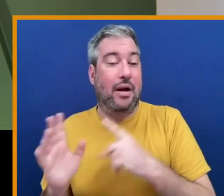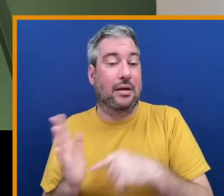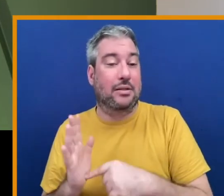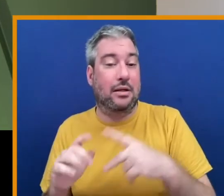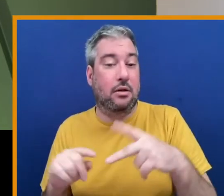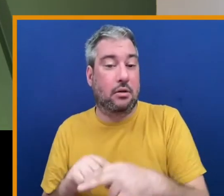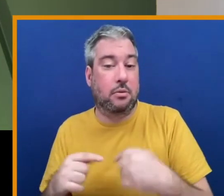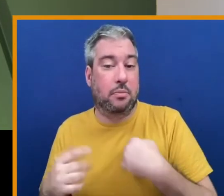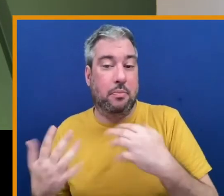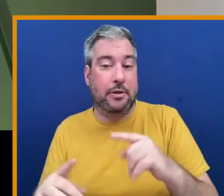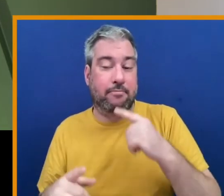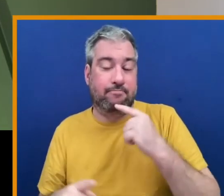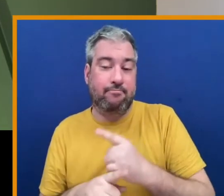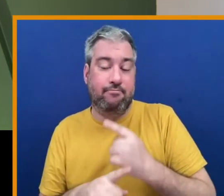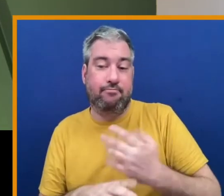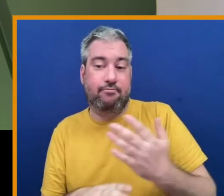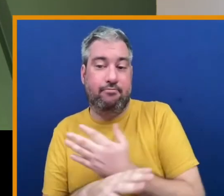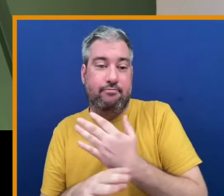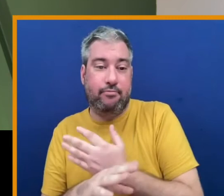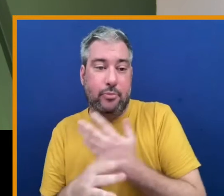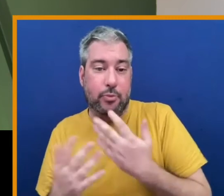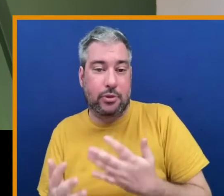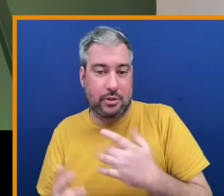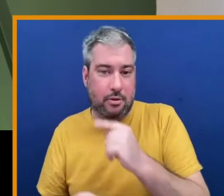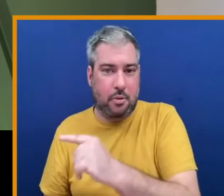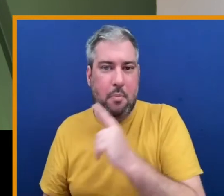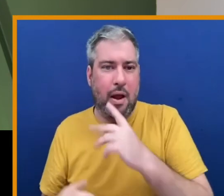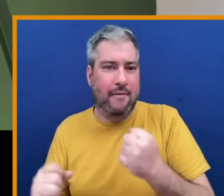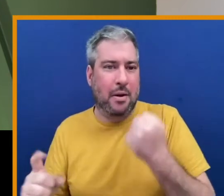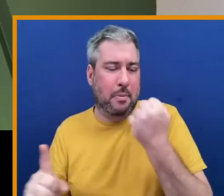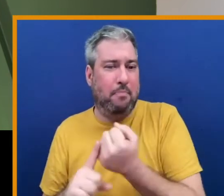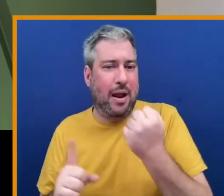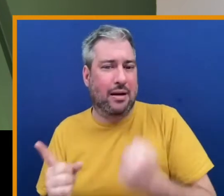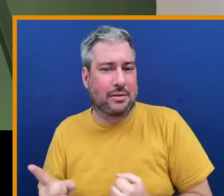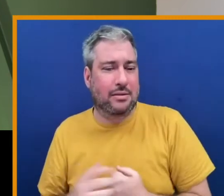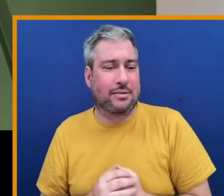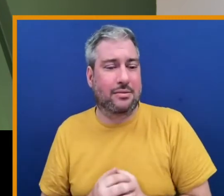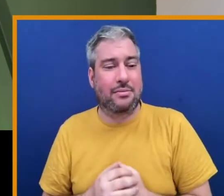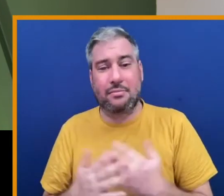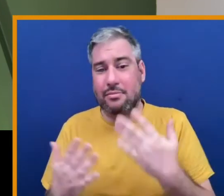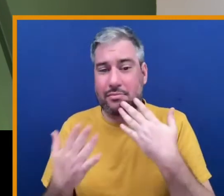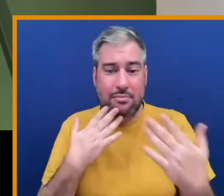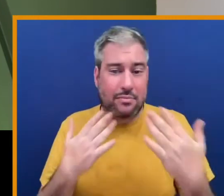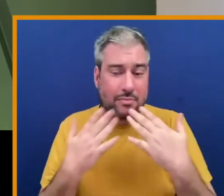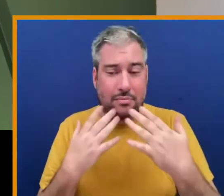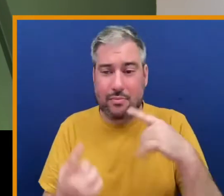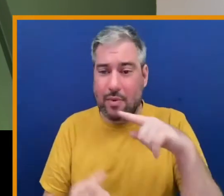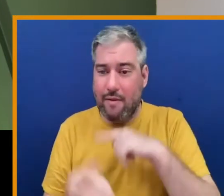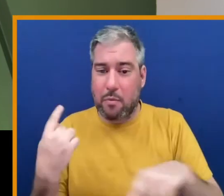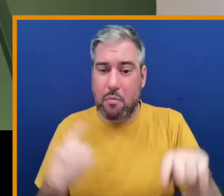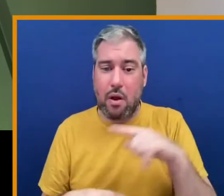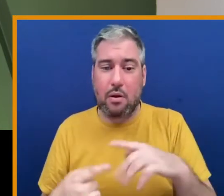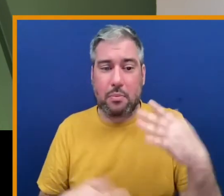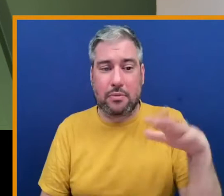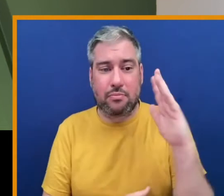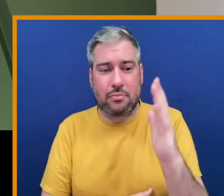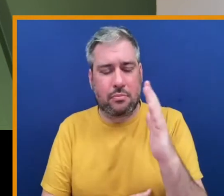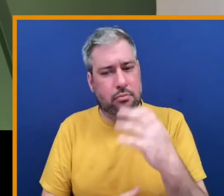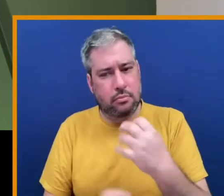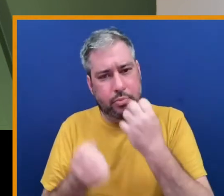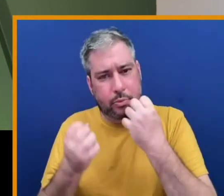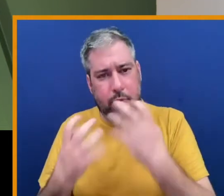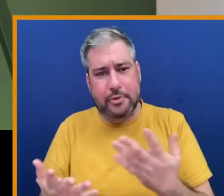Conference, thank you so much to everyone who spoke. This has been a wonderful debate. I would like you to vote for Amendments 1 and 2, a vote